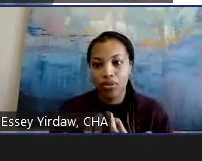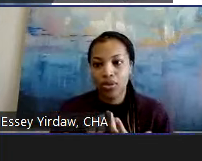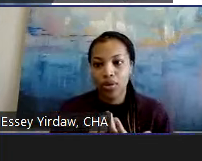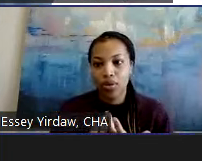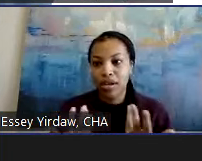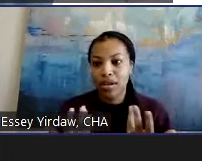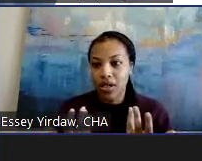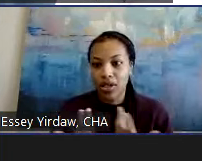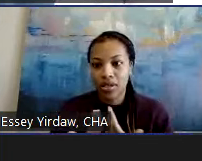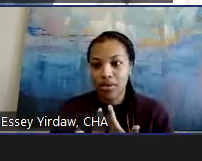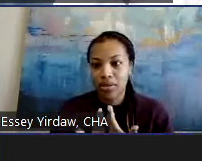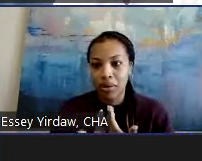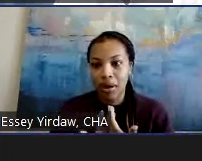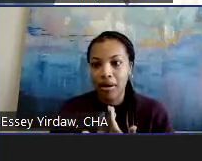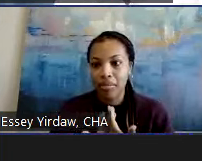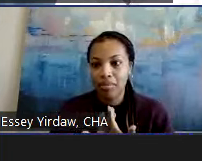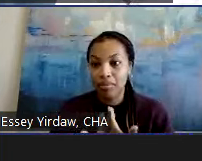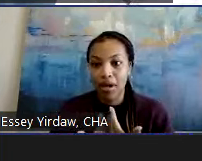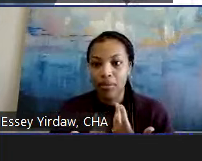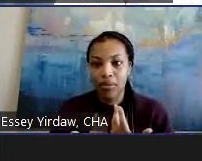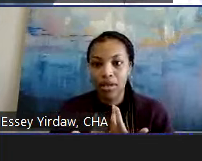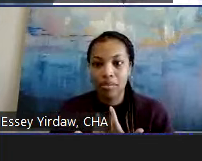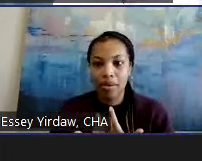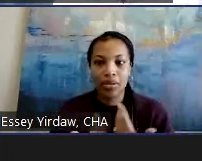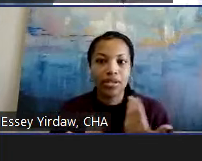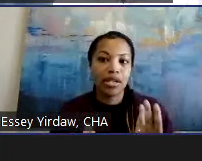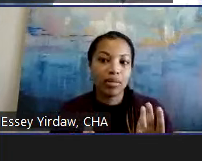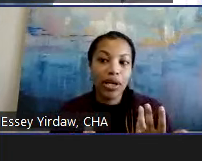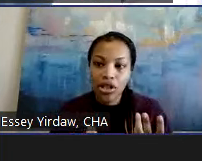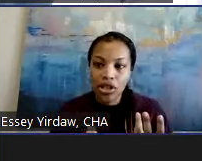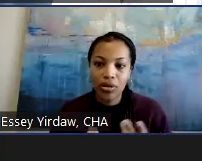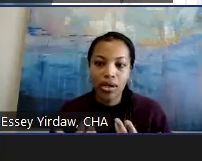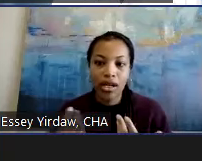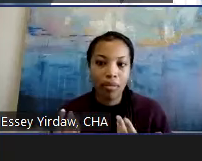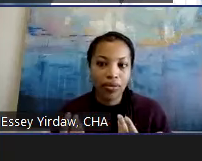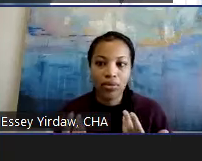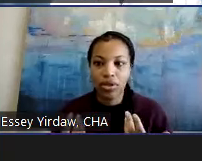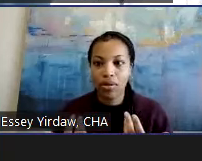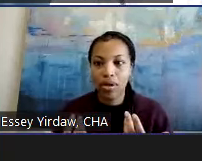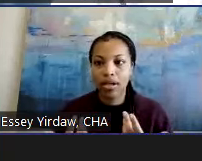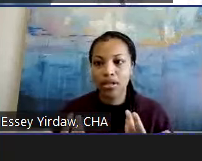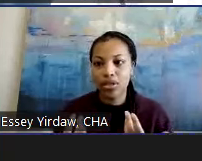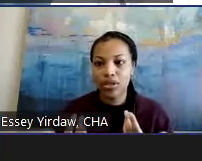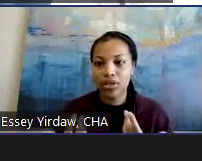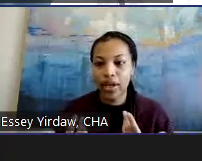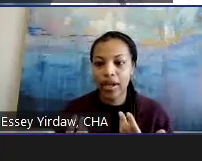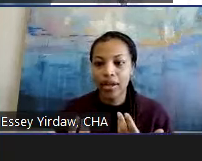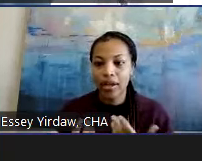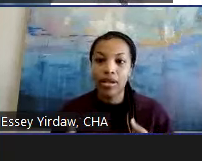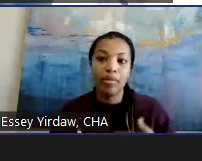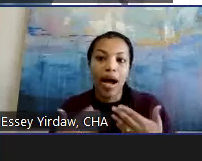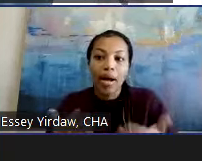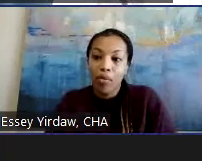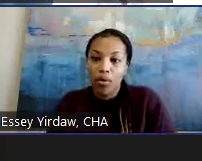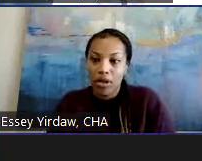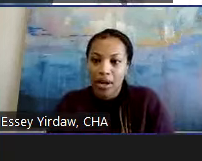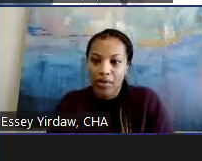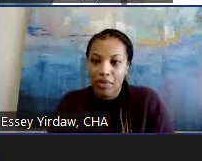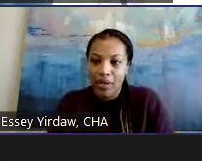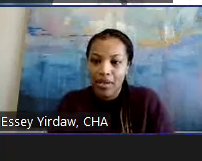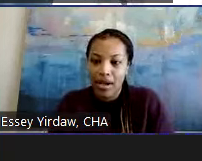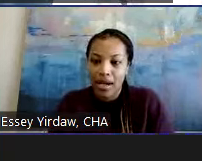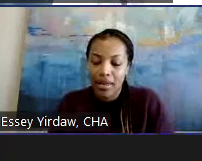these, organizations, I would think maybe CDPHE or HICPUC, those are great entities to say, then I'm